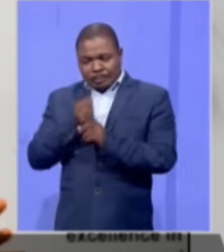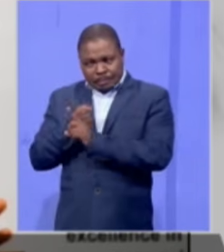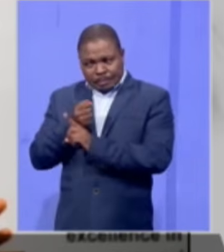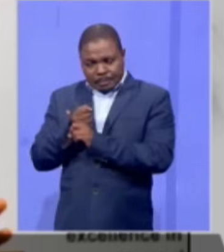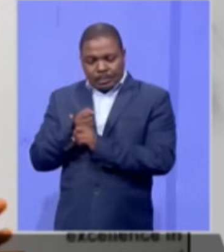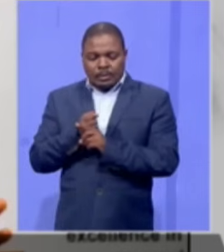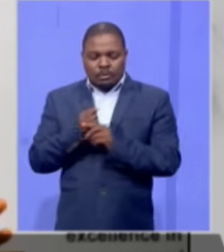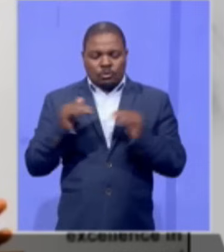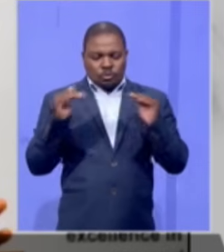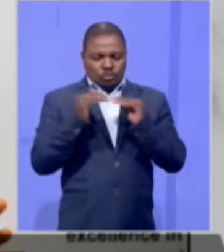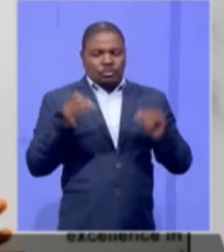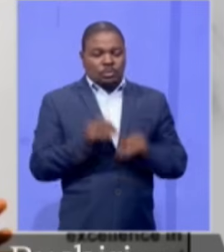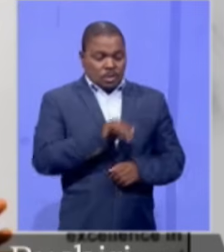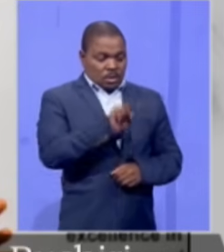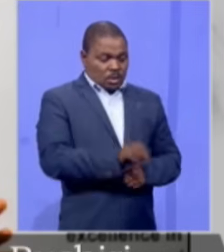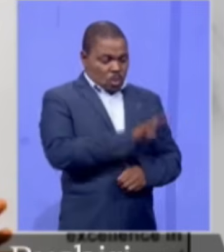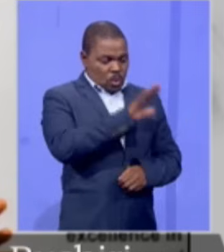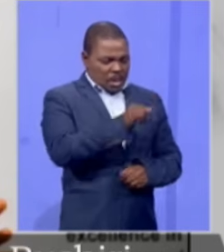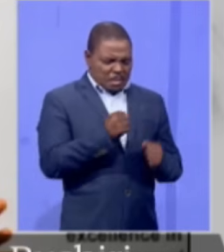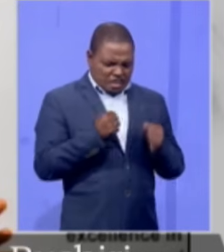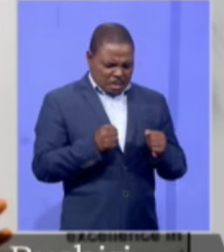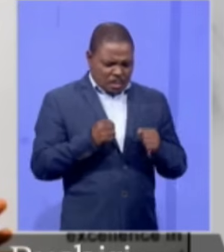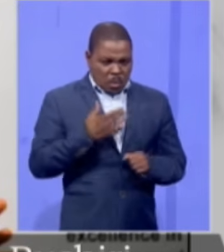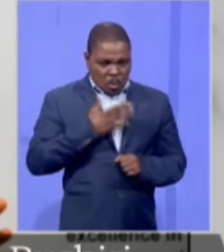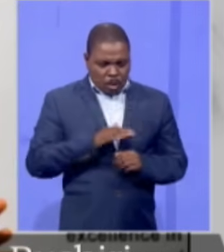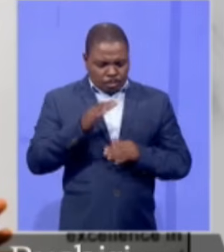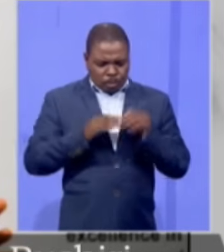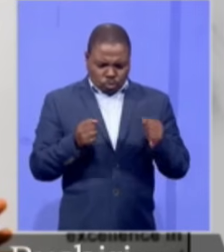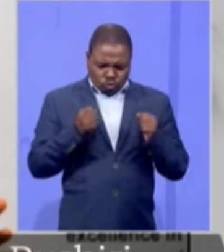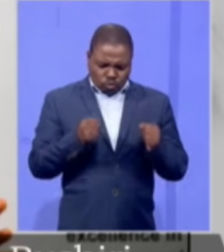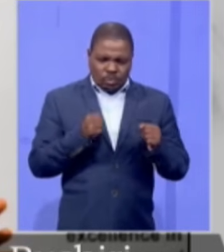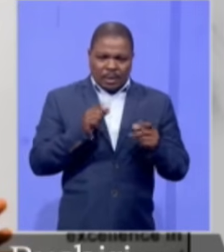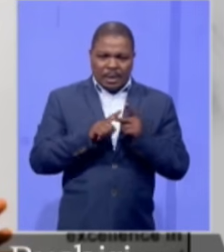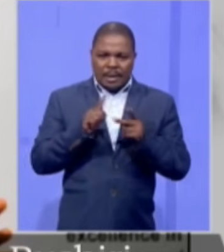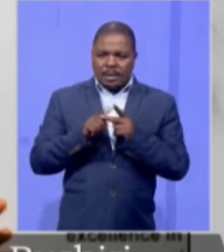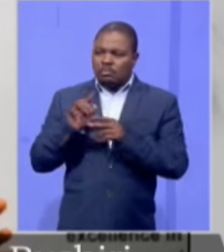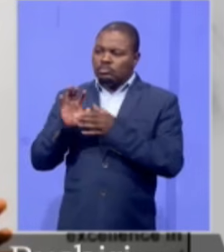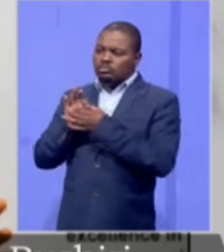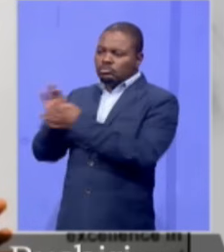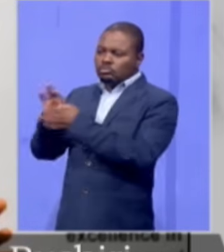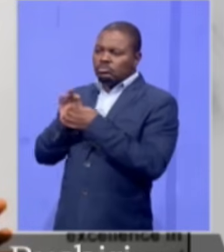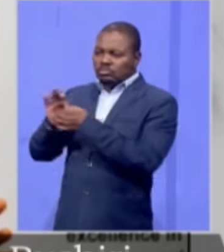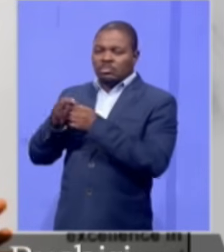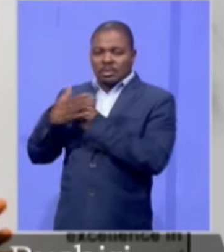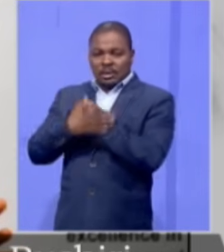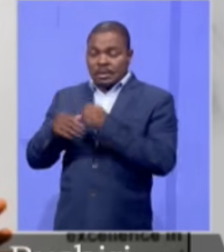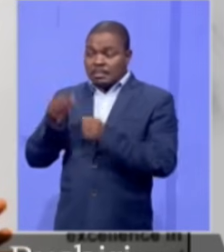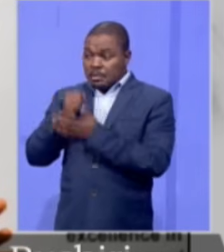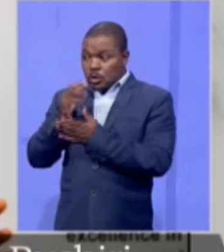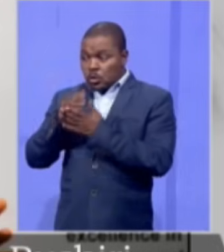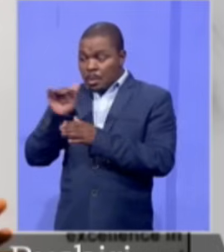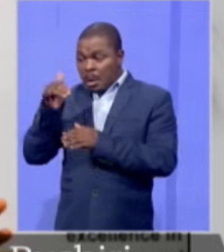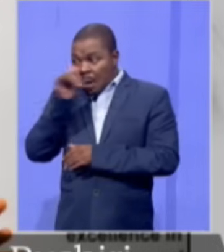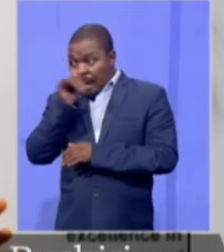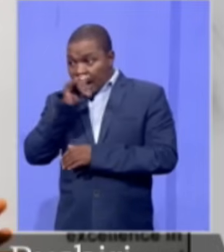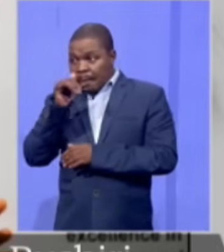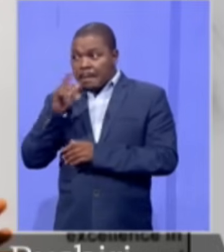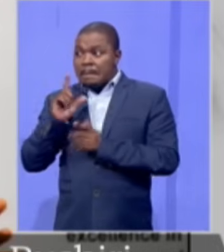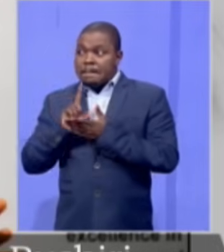South Africa remains committed to strengthening its legal and diplomatic partnerships to bring fugitives to justice and maintain